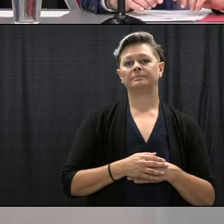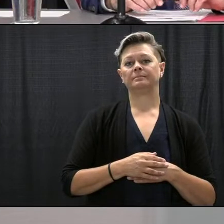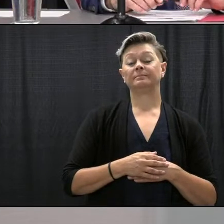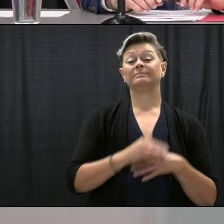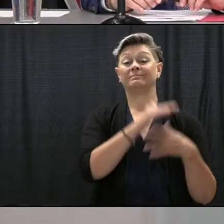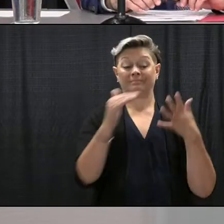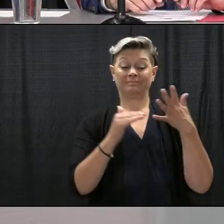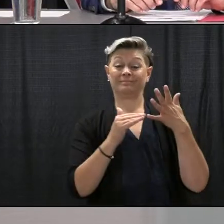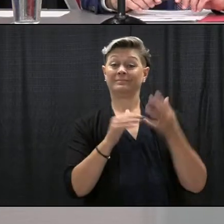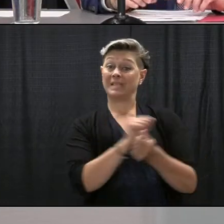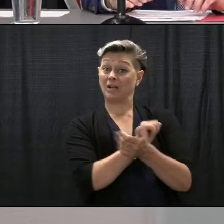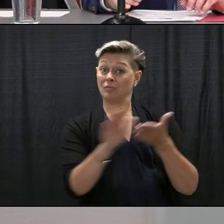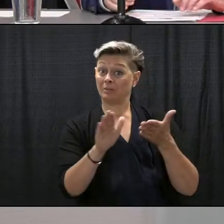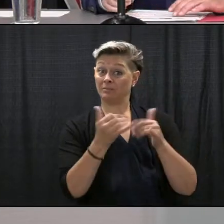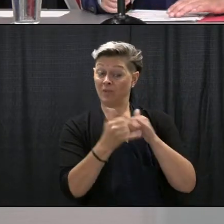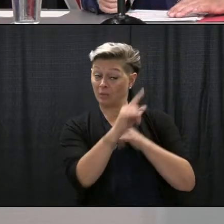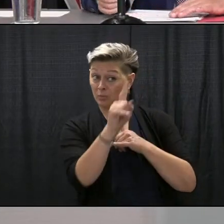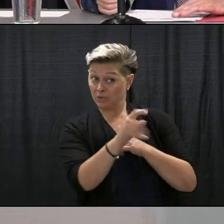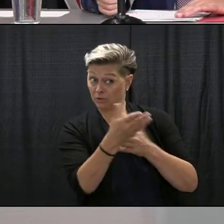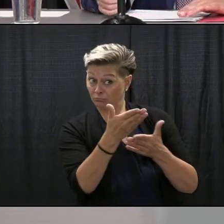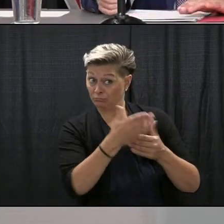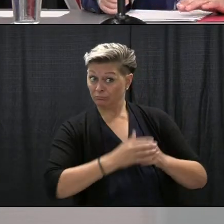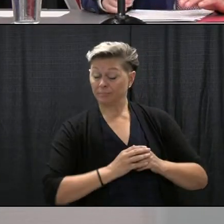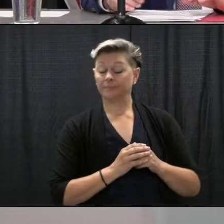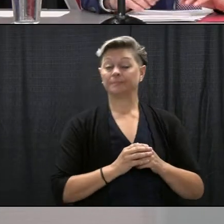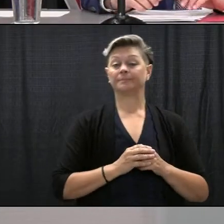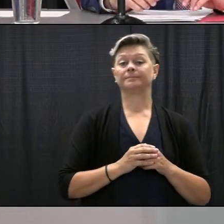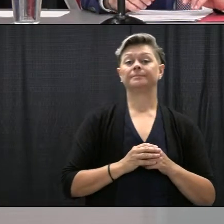Peter Jackson with the Telegram. Do you have a final question?